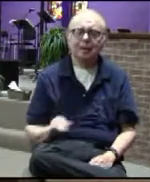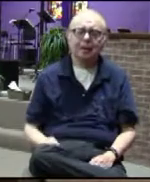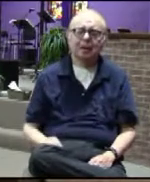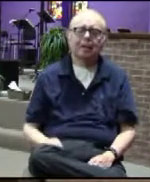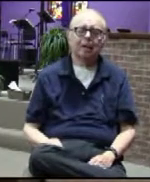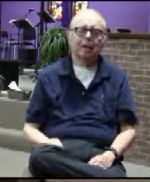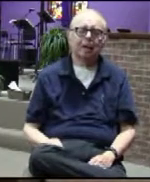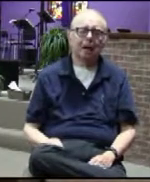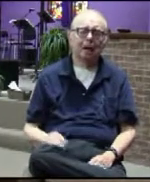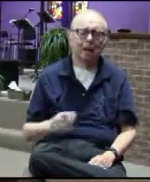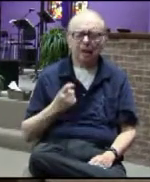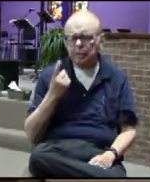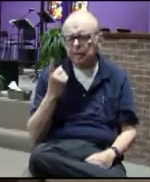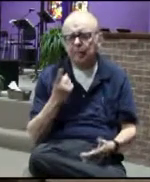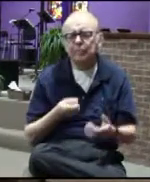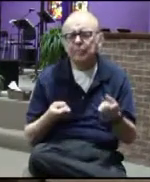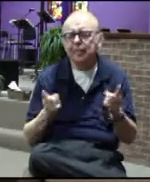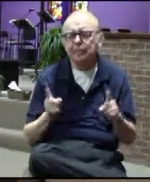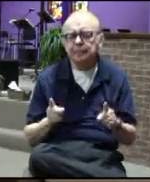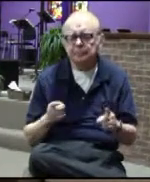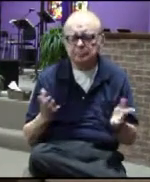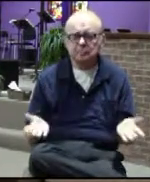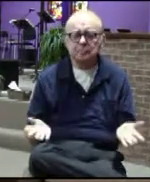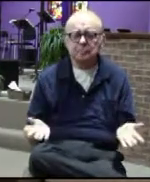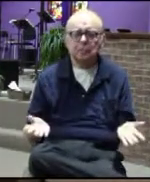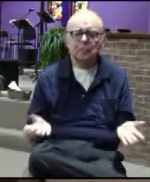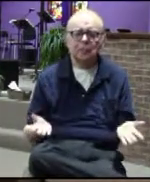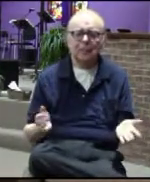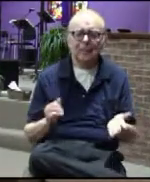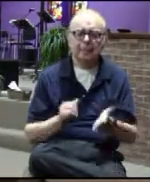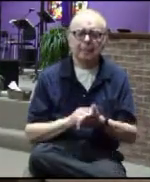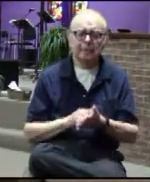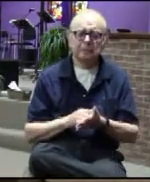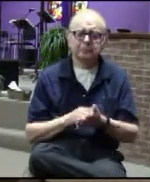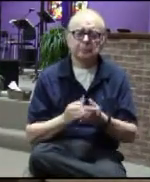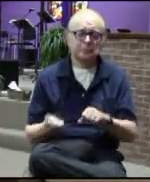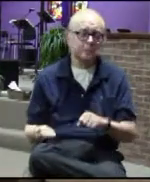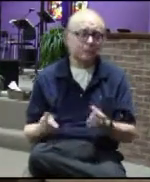do you understand what's going on here at this baptism